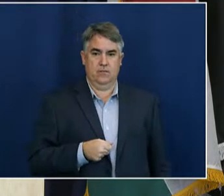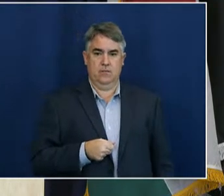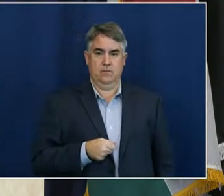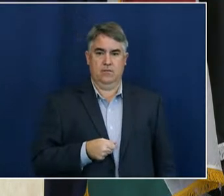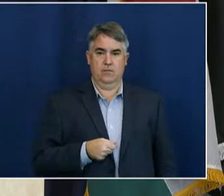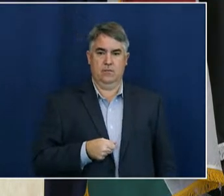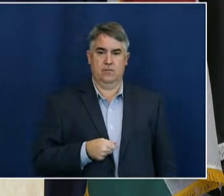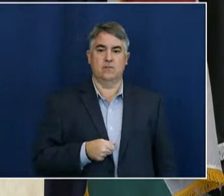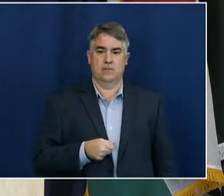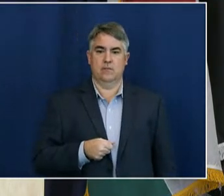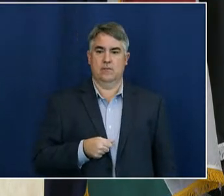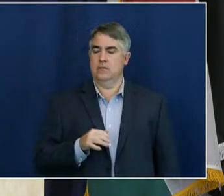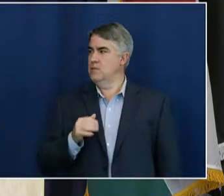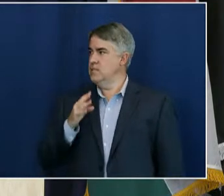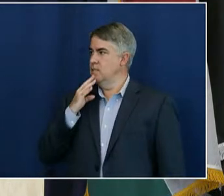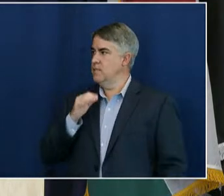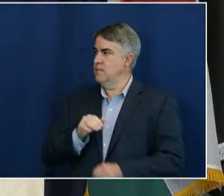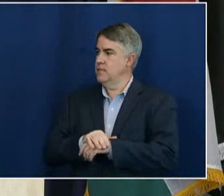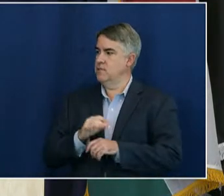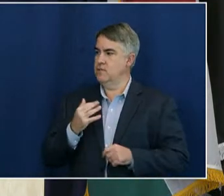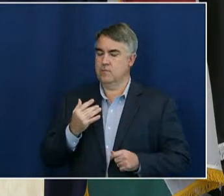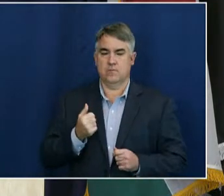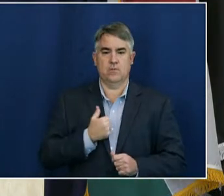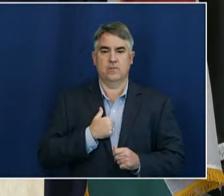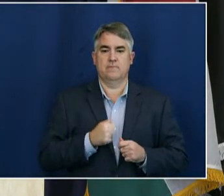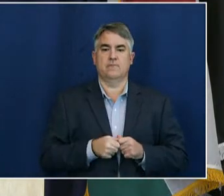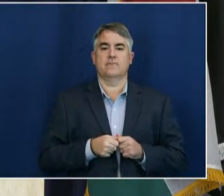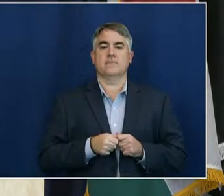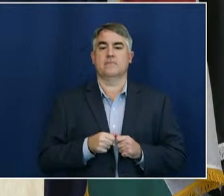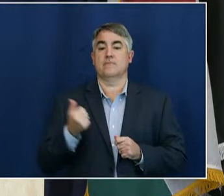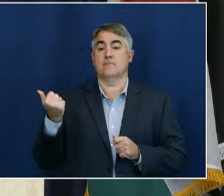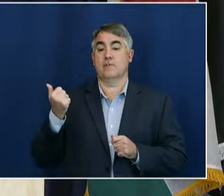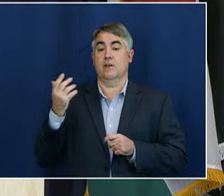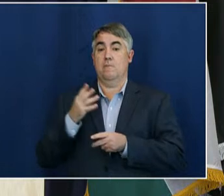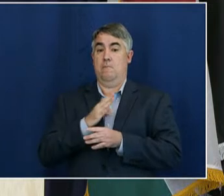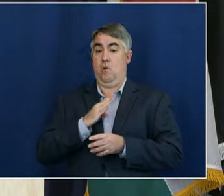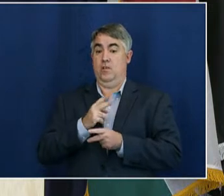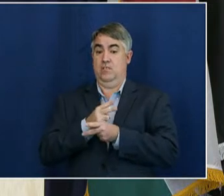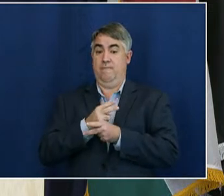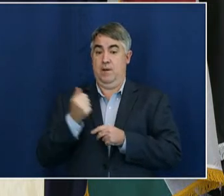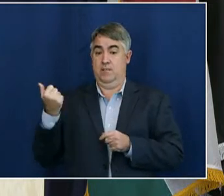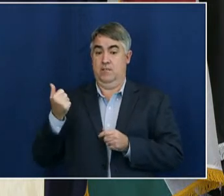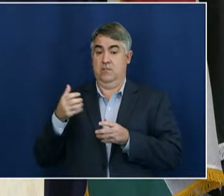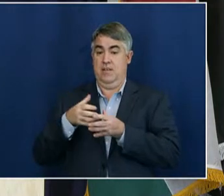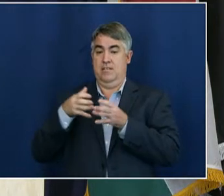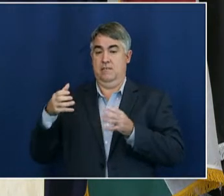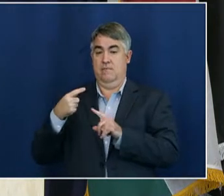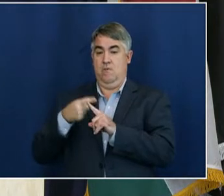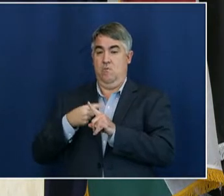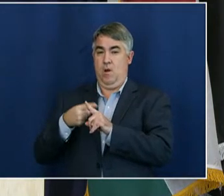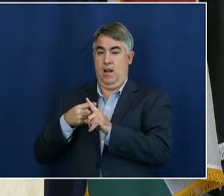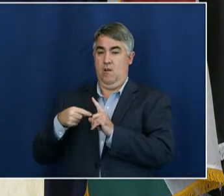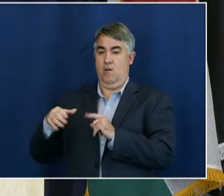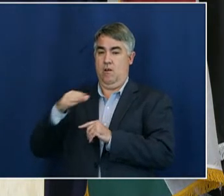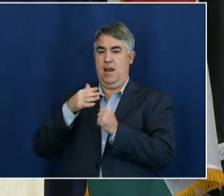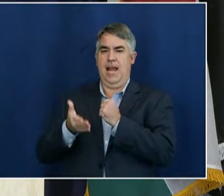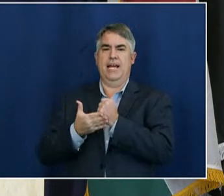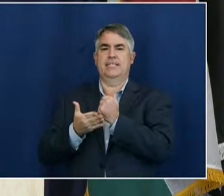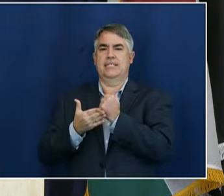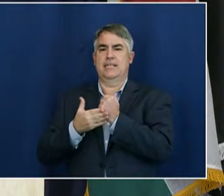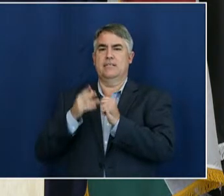week, the Board of Supervisors voted to expand the emergency rental assistance program for those who have suffered economic hardship due